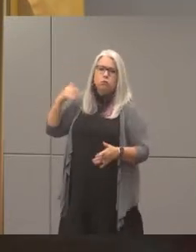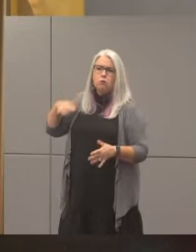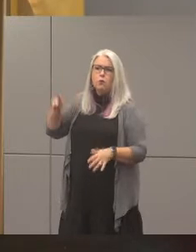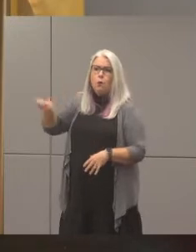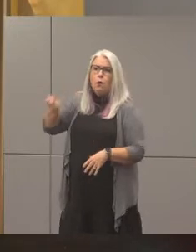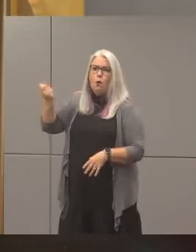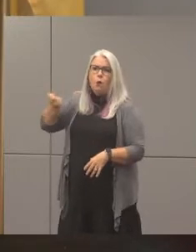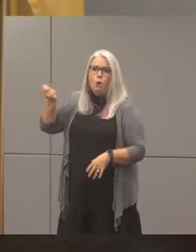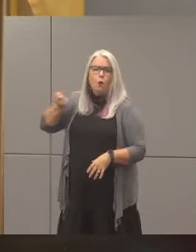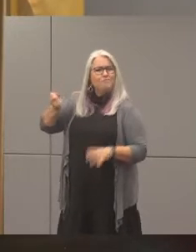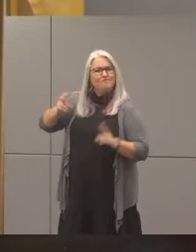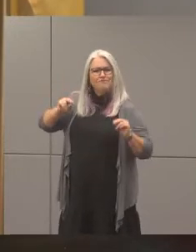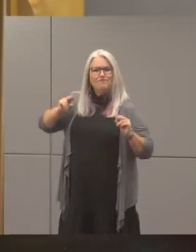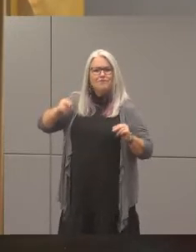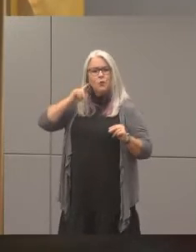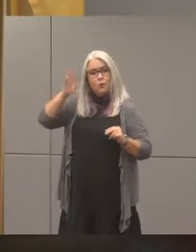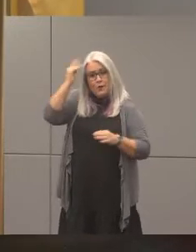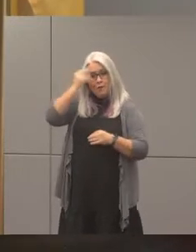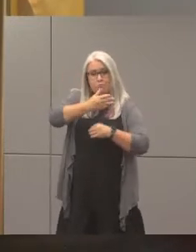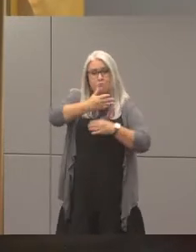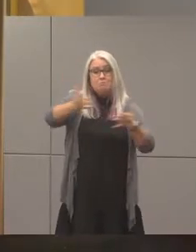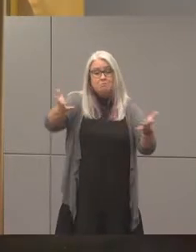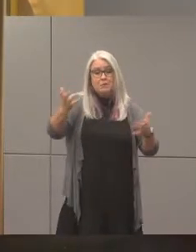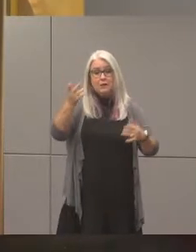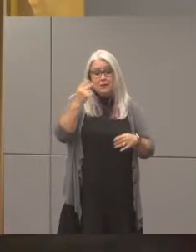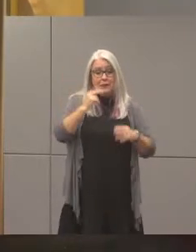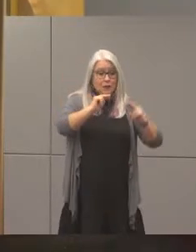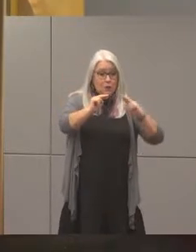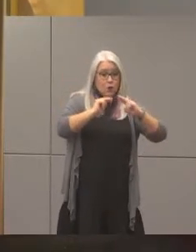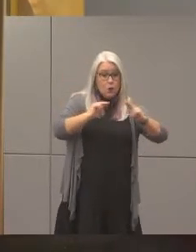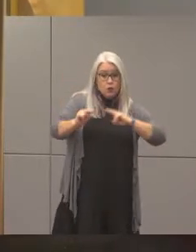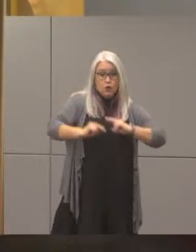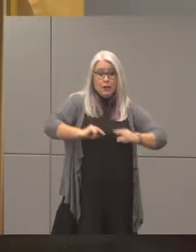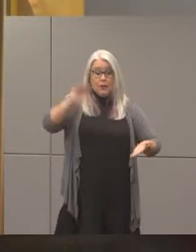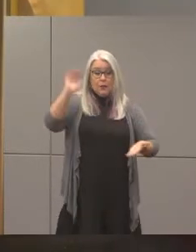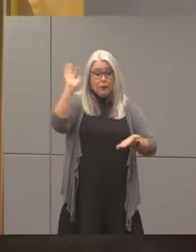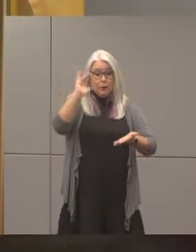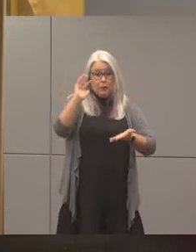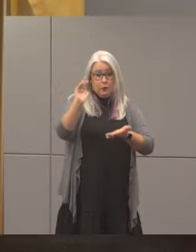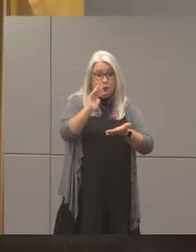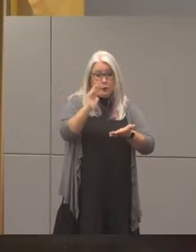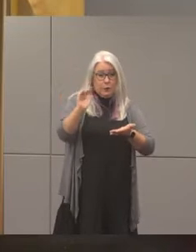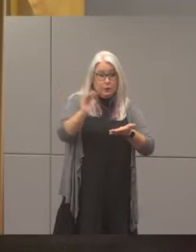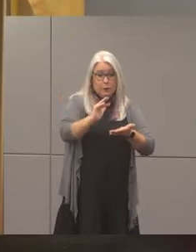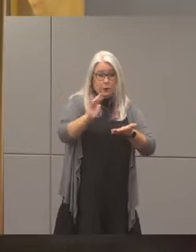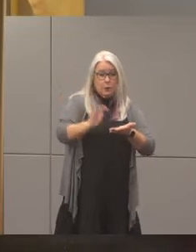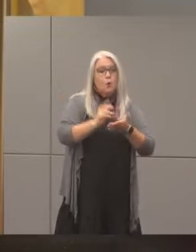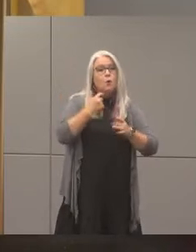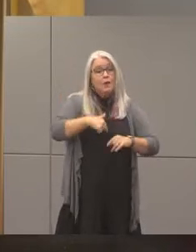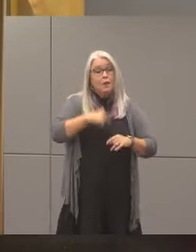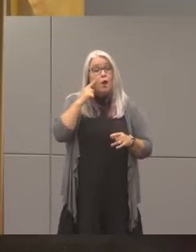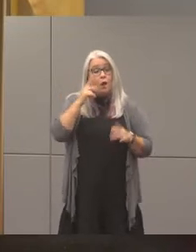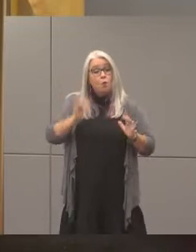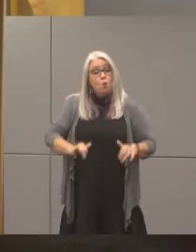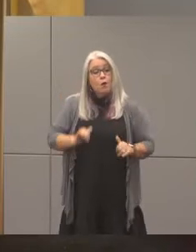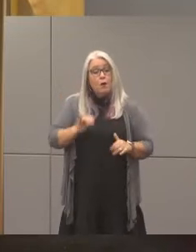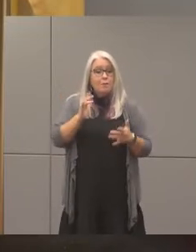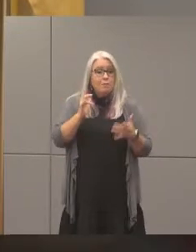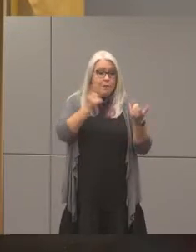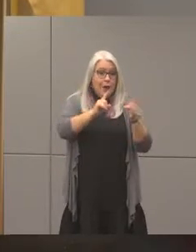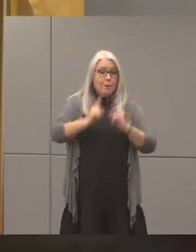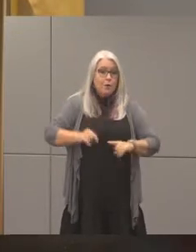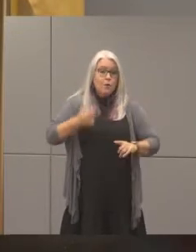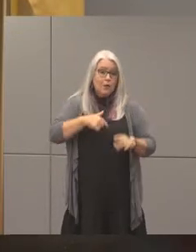relied on trying to get this negotiated down. We thought it would happen because we've been able to do that